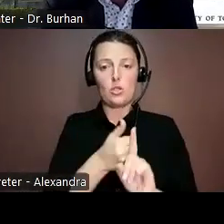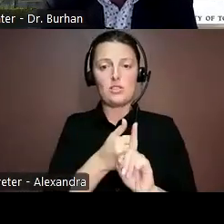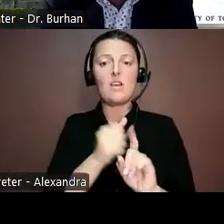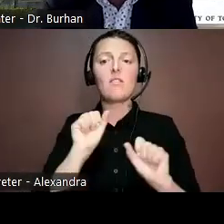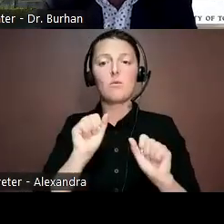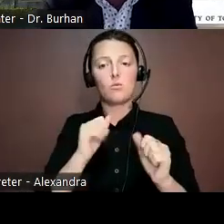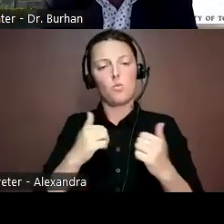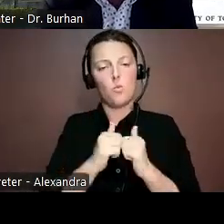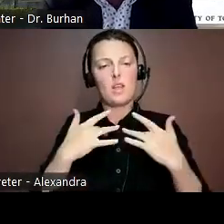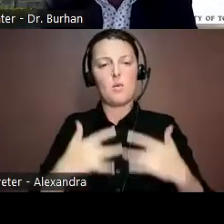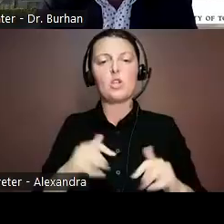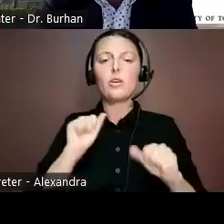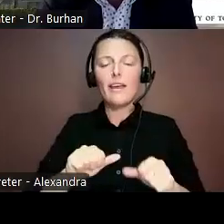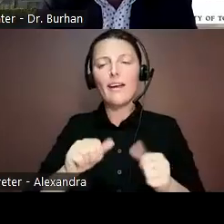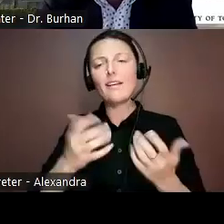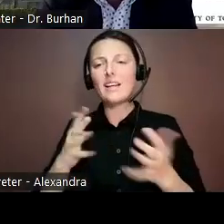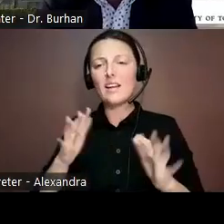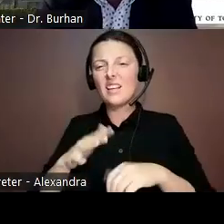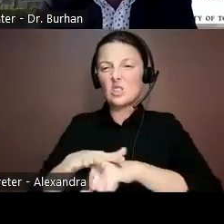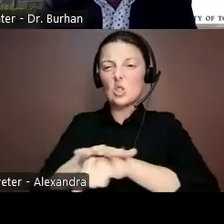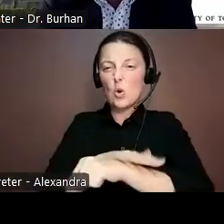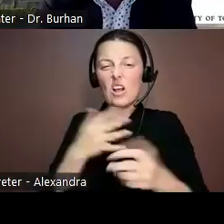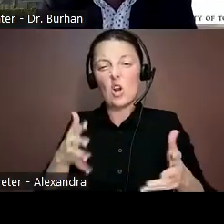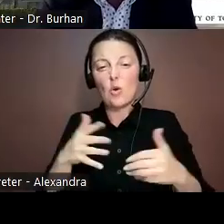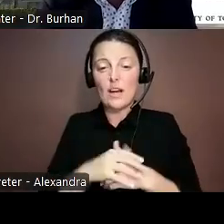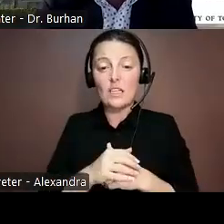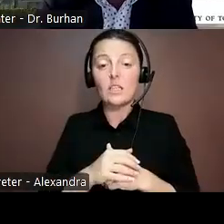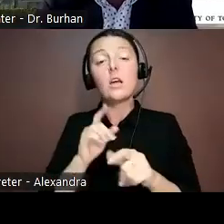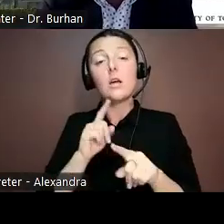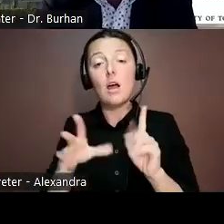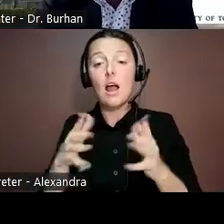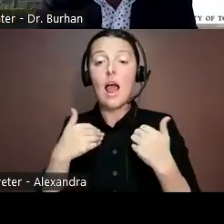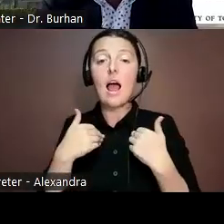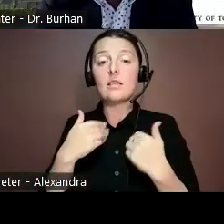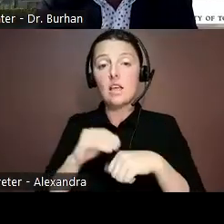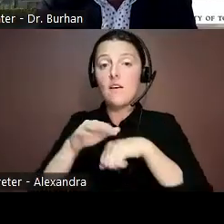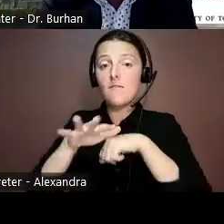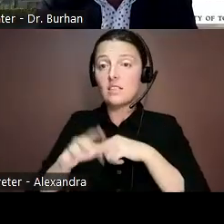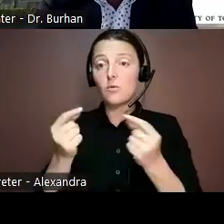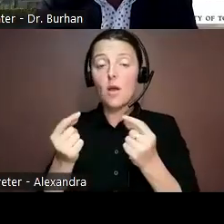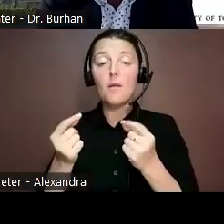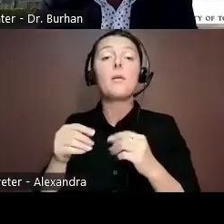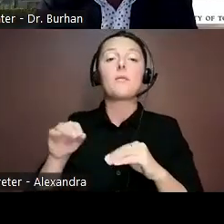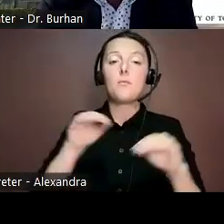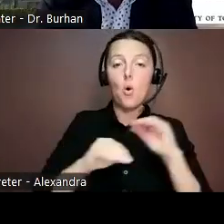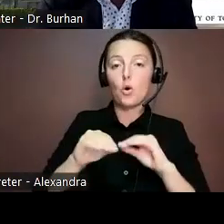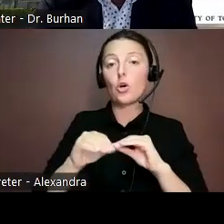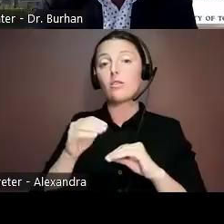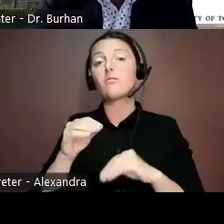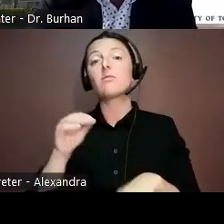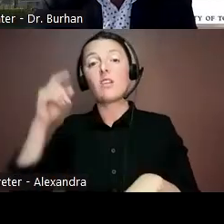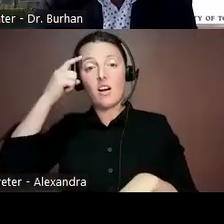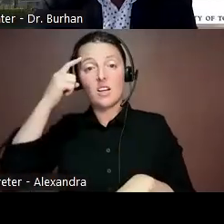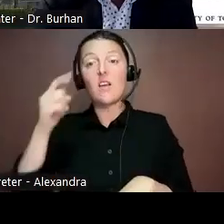a complex phenomena that has both motor, cognitive, and subjective component. And this